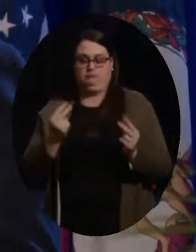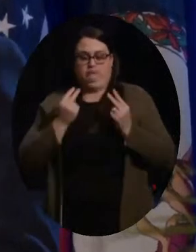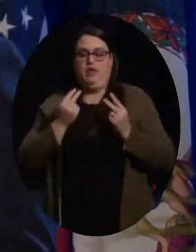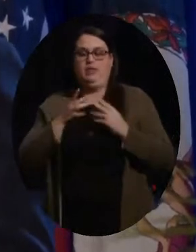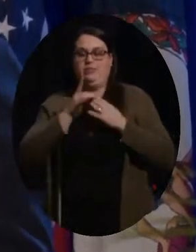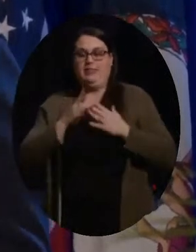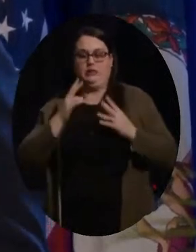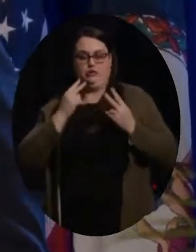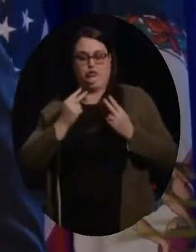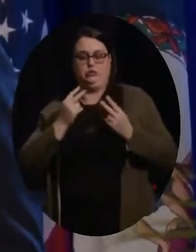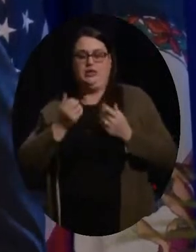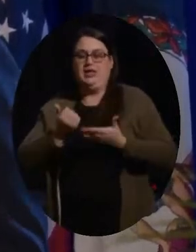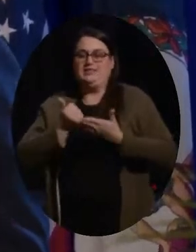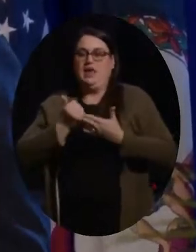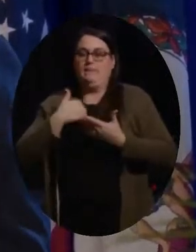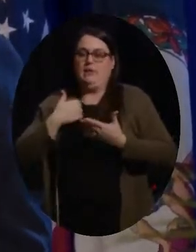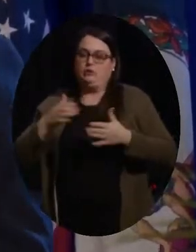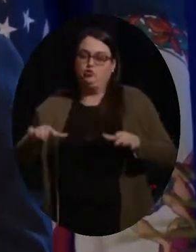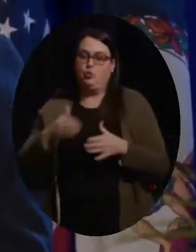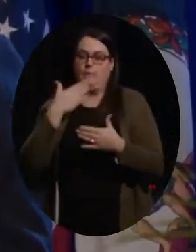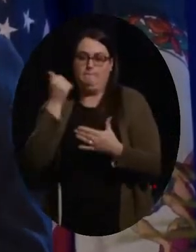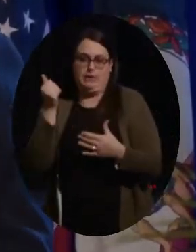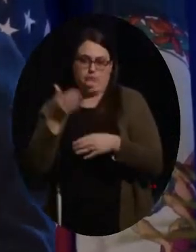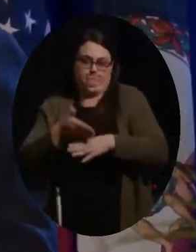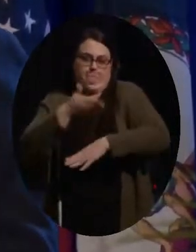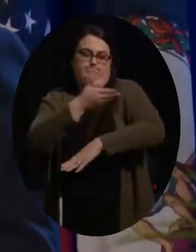leaders to help them perform even better.